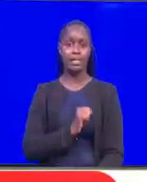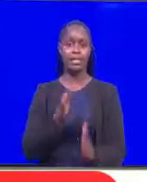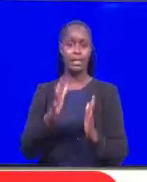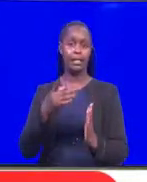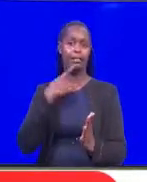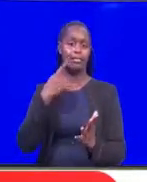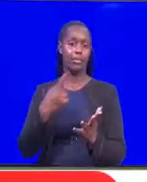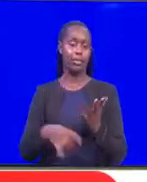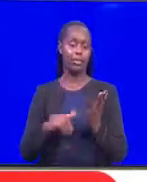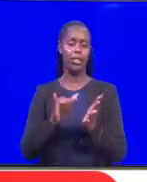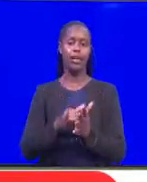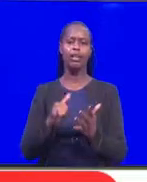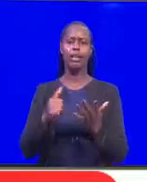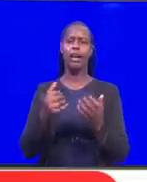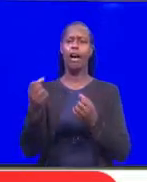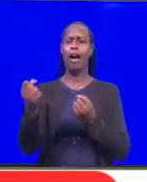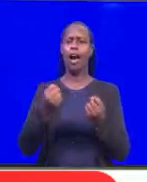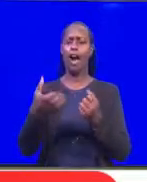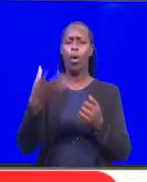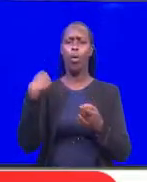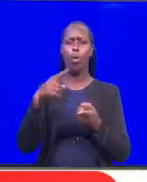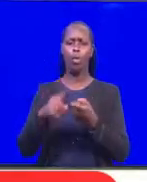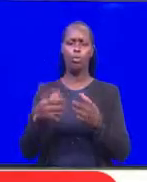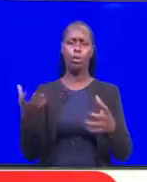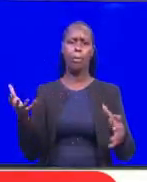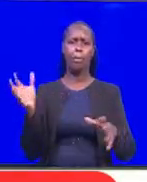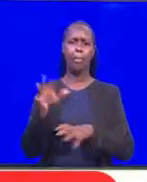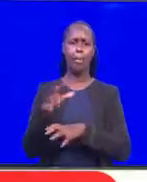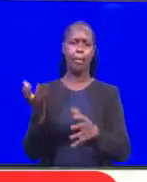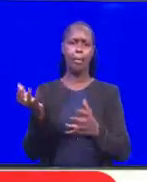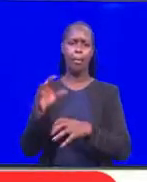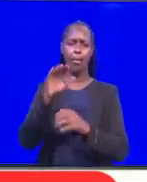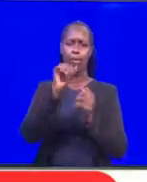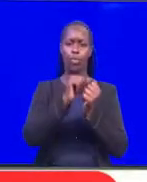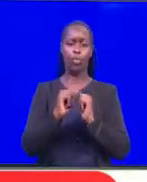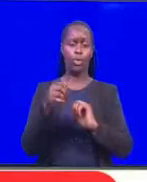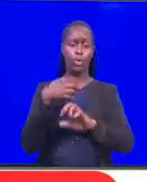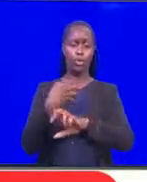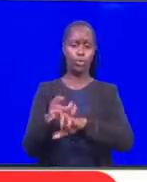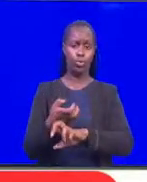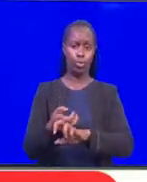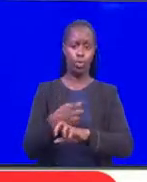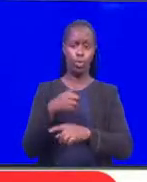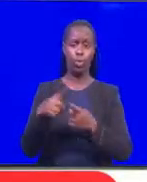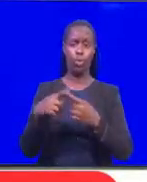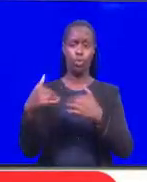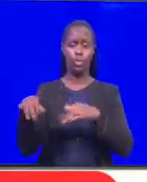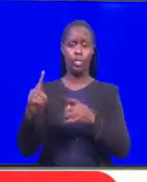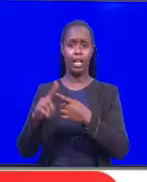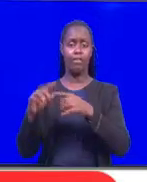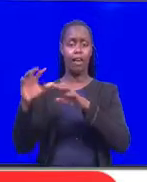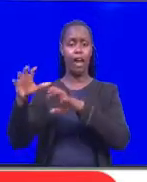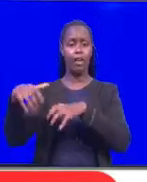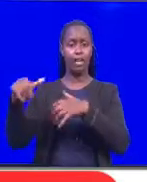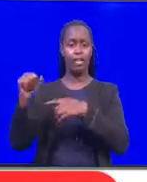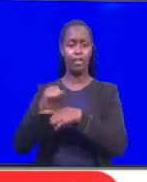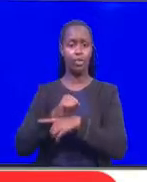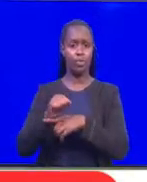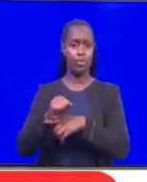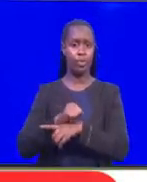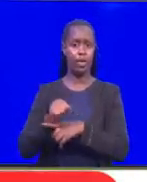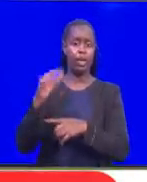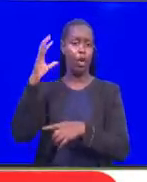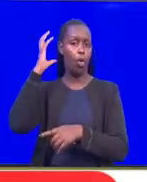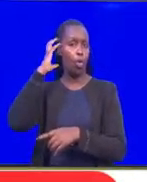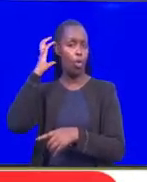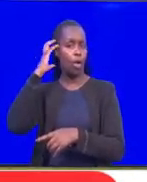with stones while leaving the Busia Law Courts, prompting him to seek refuge at Busia Agricultural Training College, an area heavily guarded